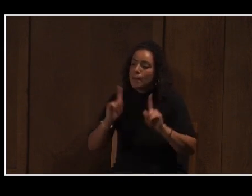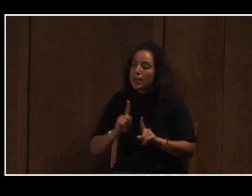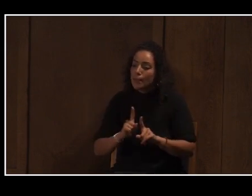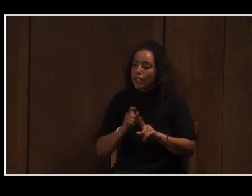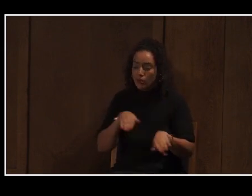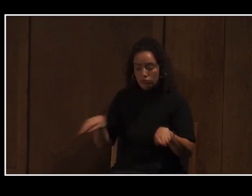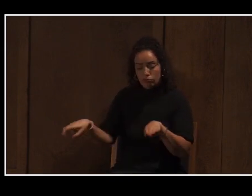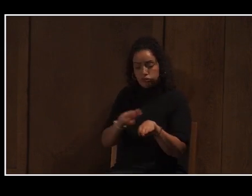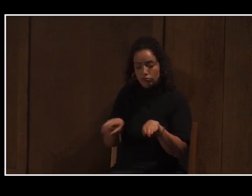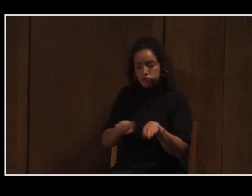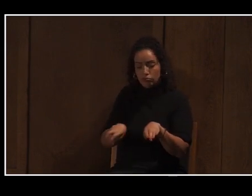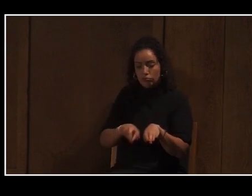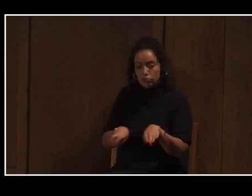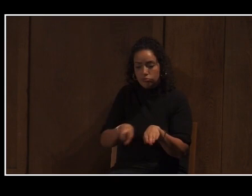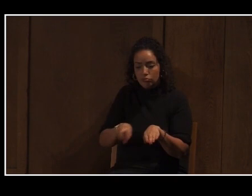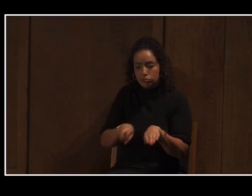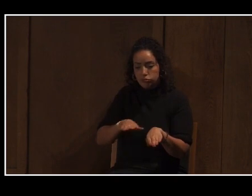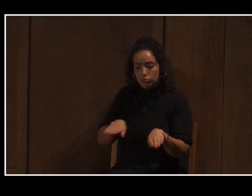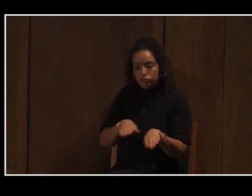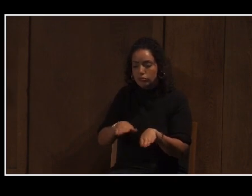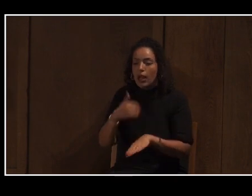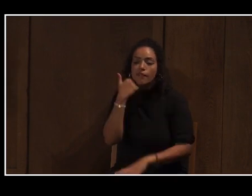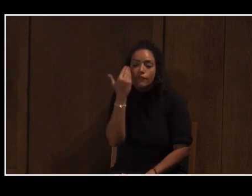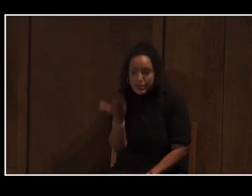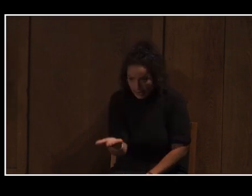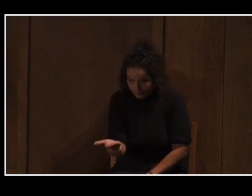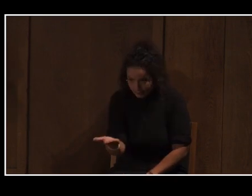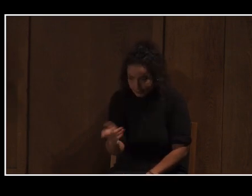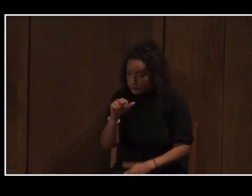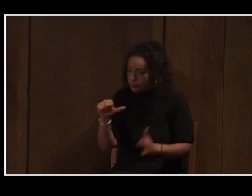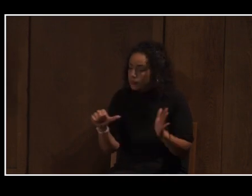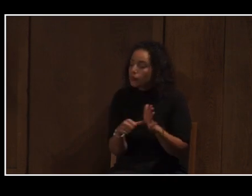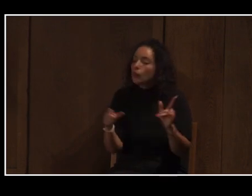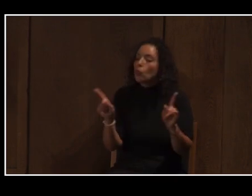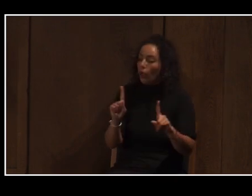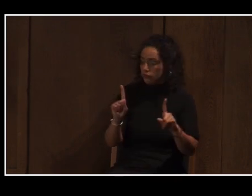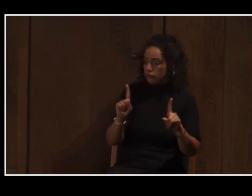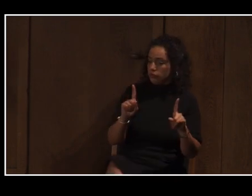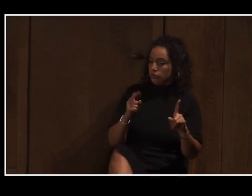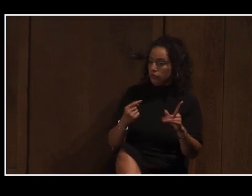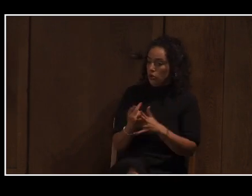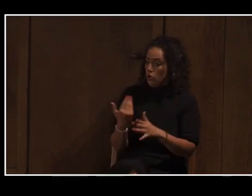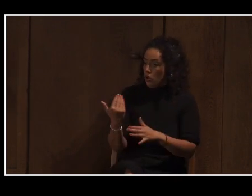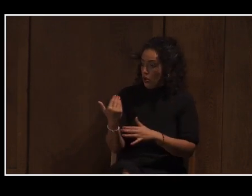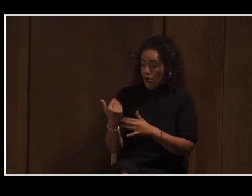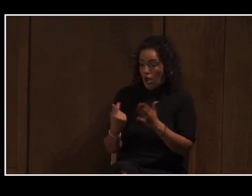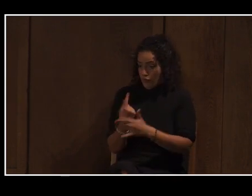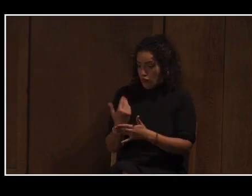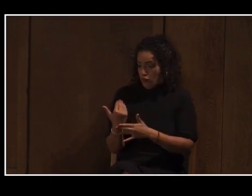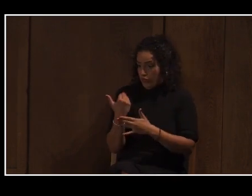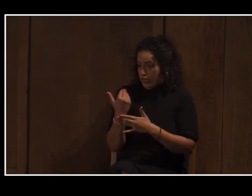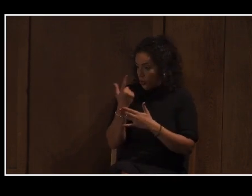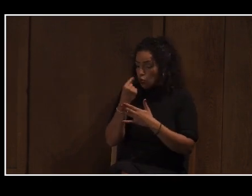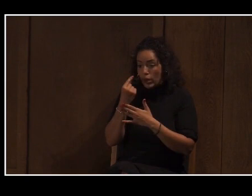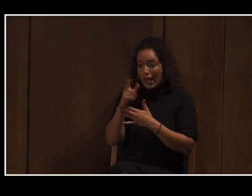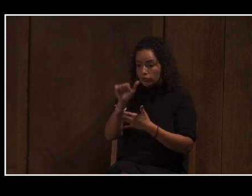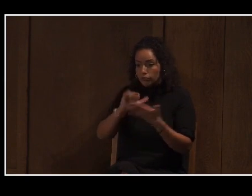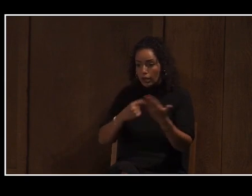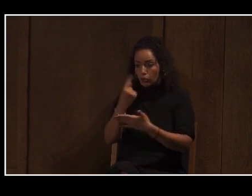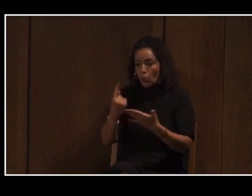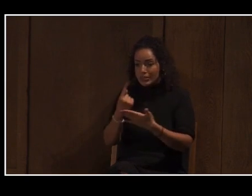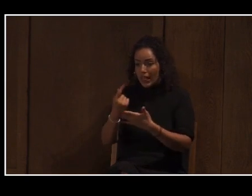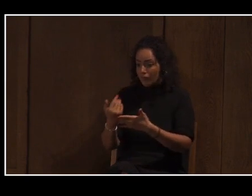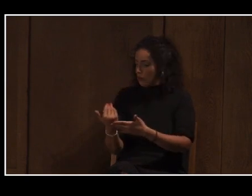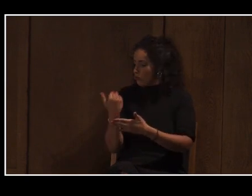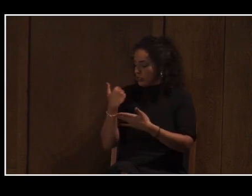day. The issue with this is that until very recently, you could actually own one of these individually. And